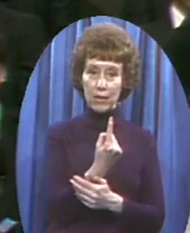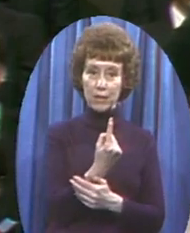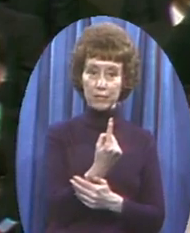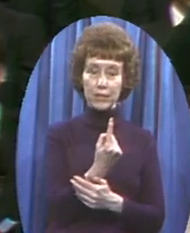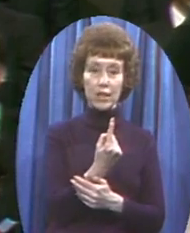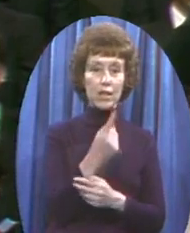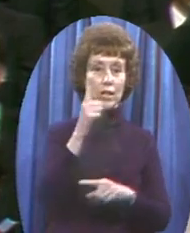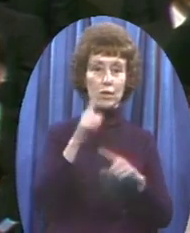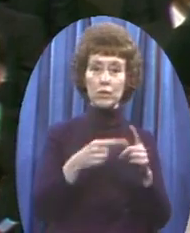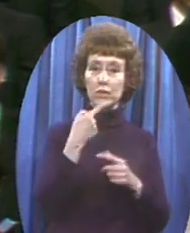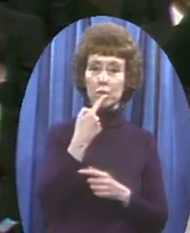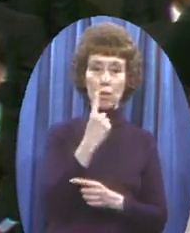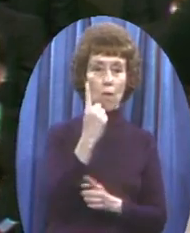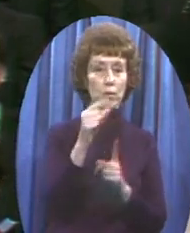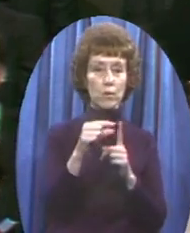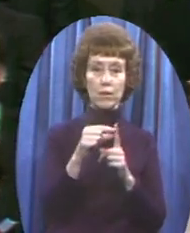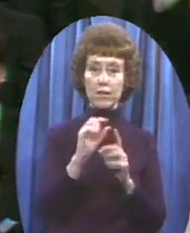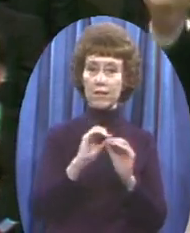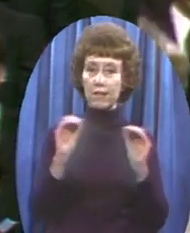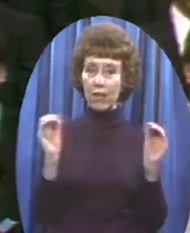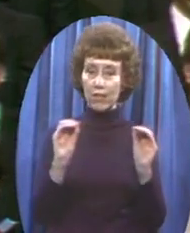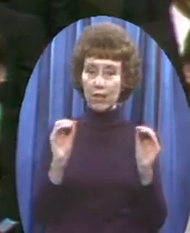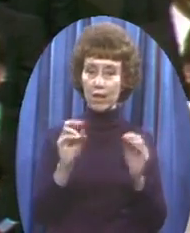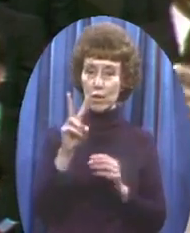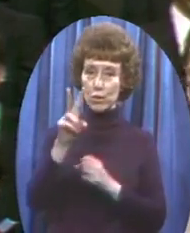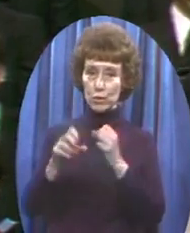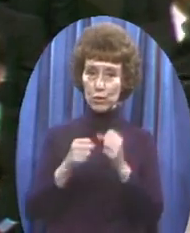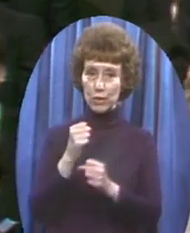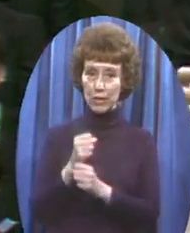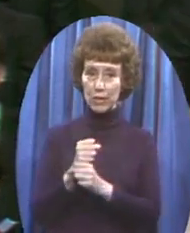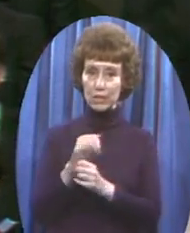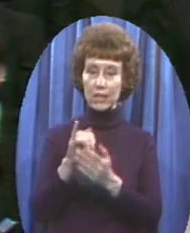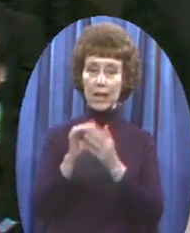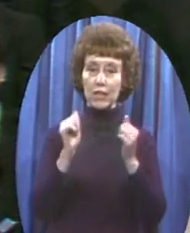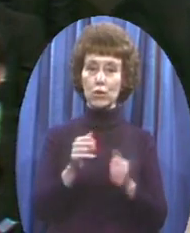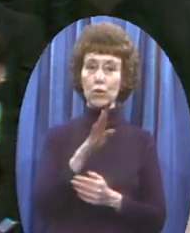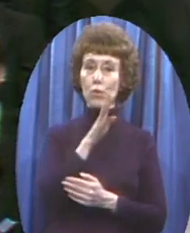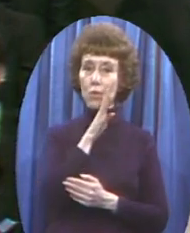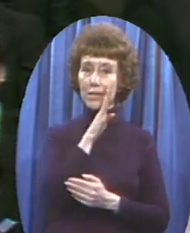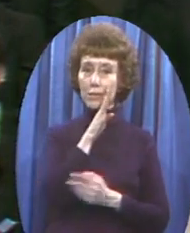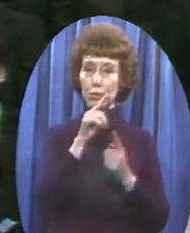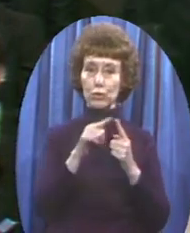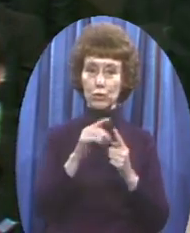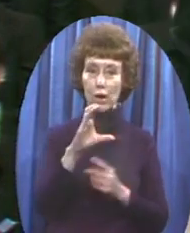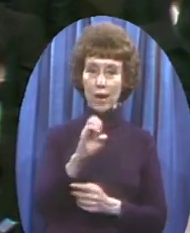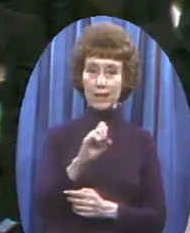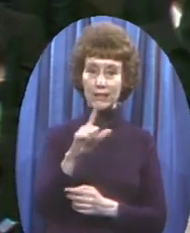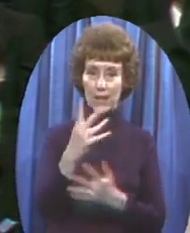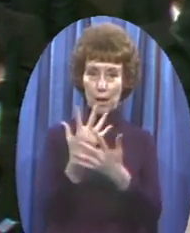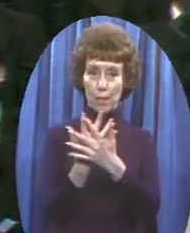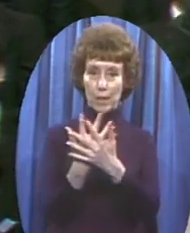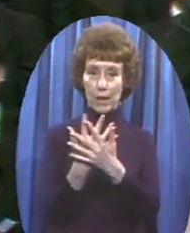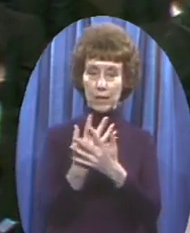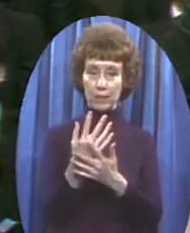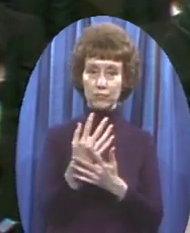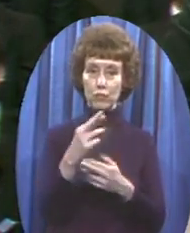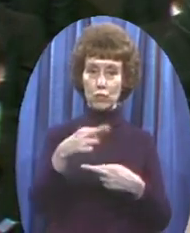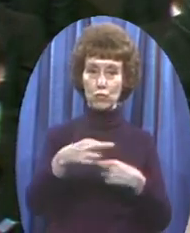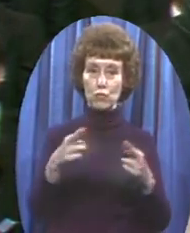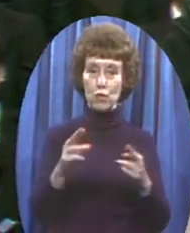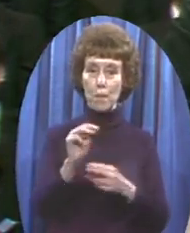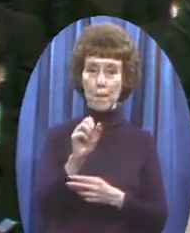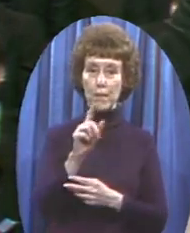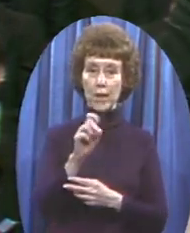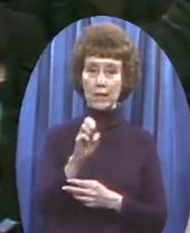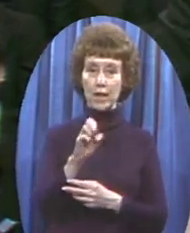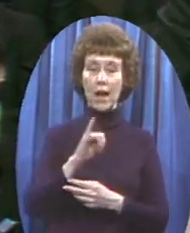word, not one. He had 2 years in which he could whisper to a cellmate. I believe that